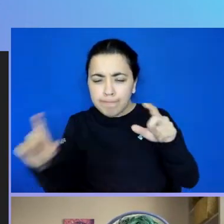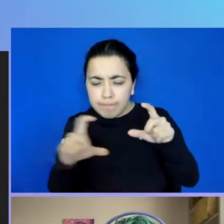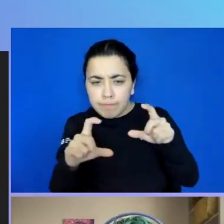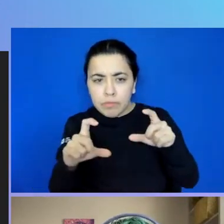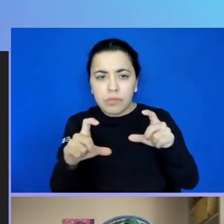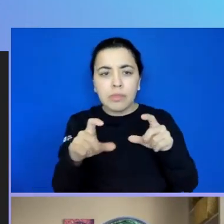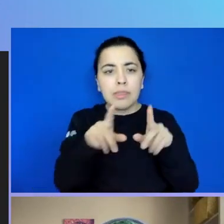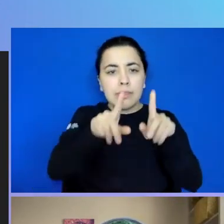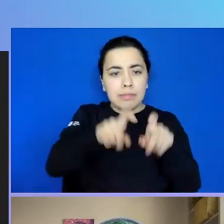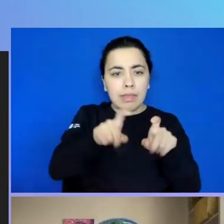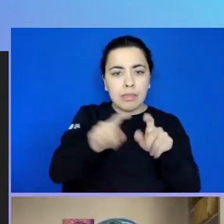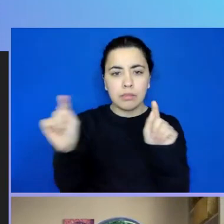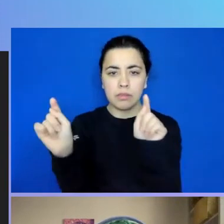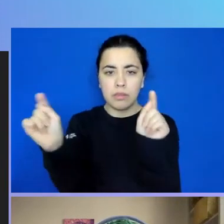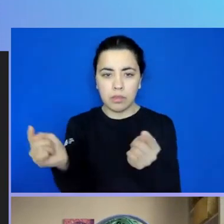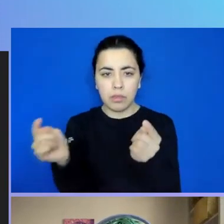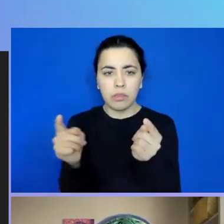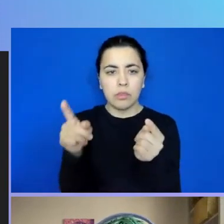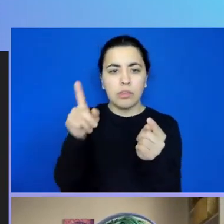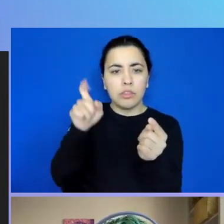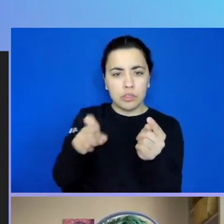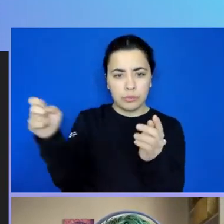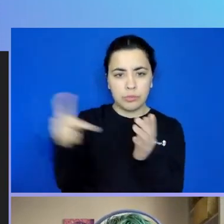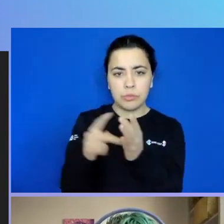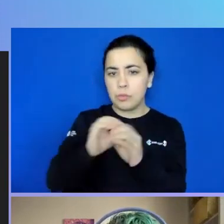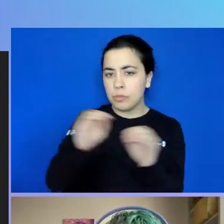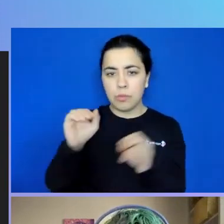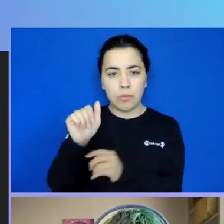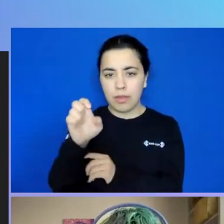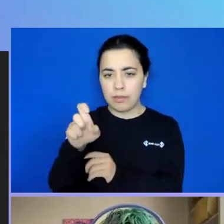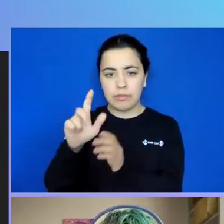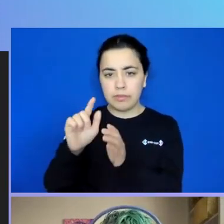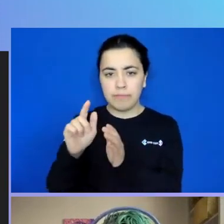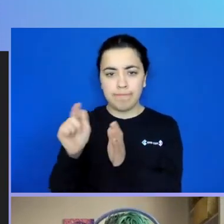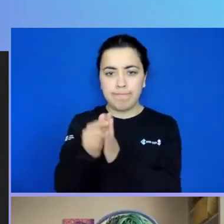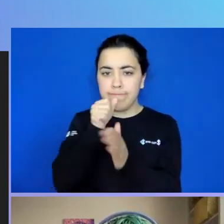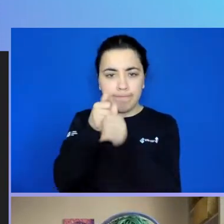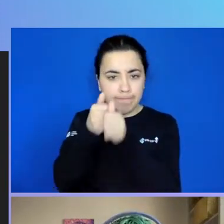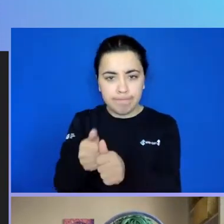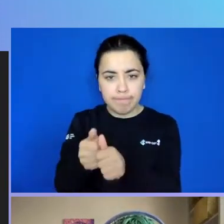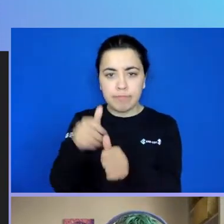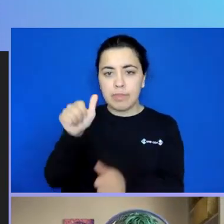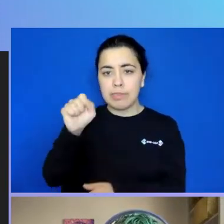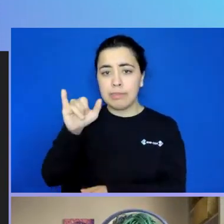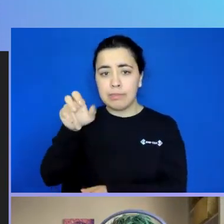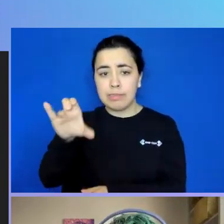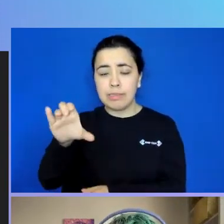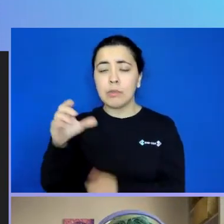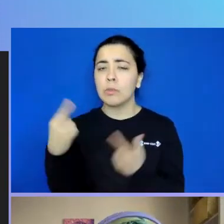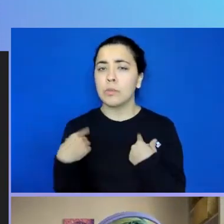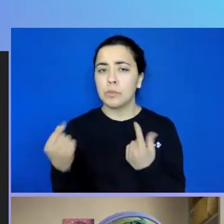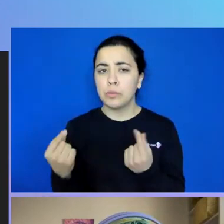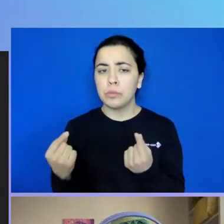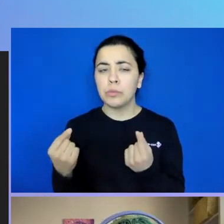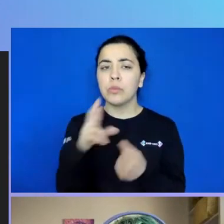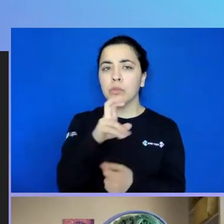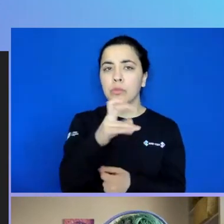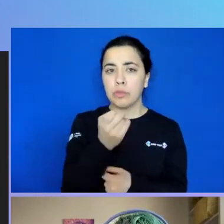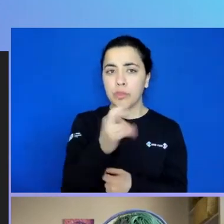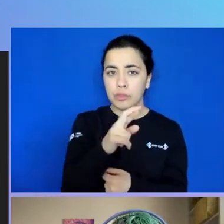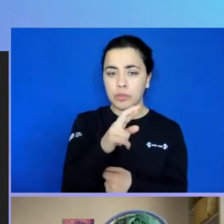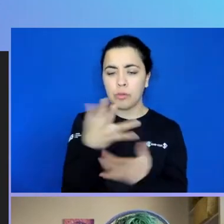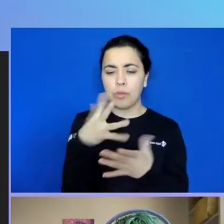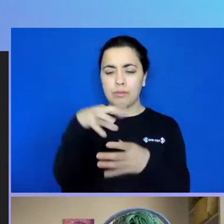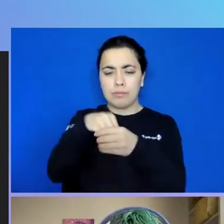axe violations. And then an async function definition where the first thing we do is render our Cauldron component. And